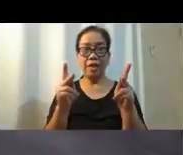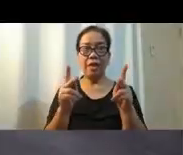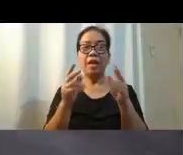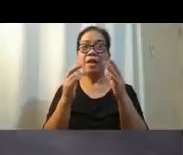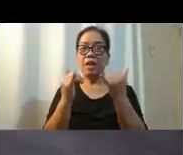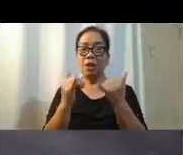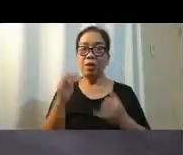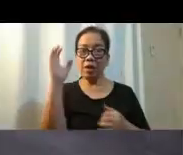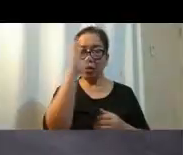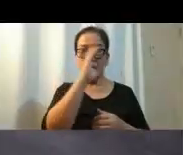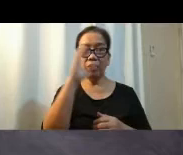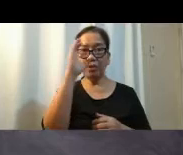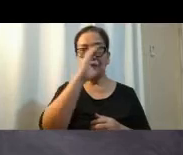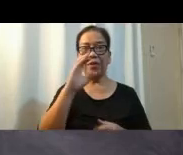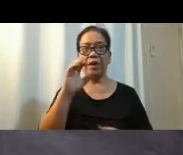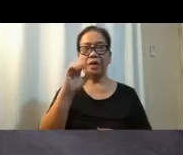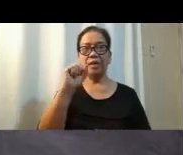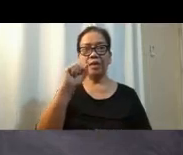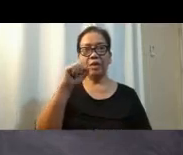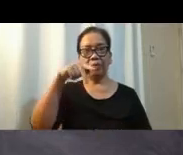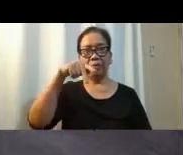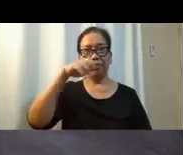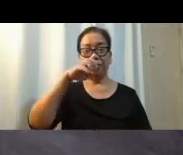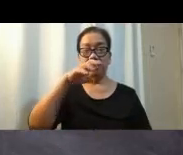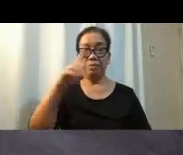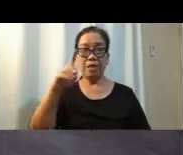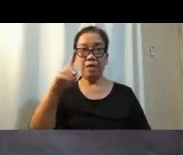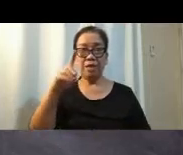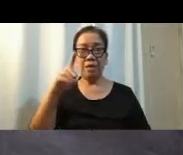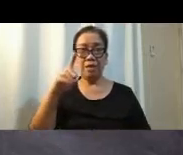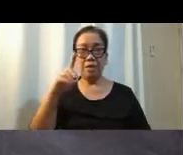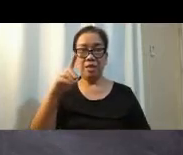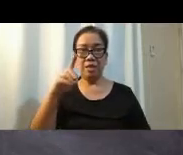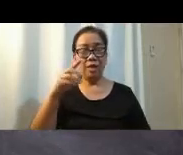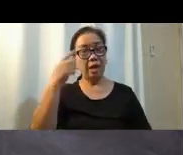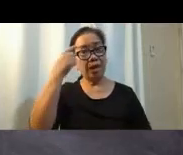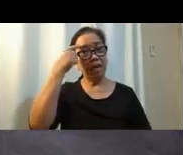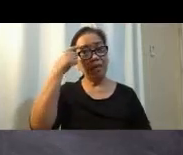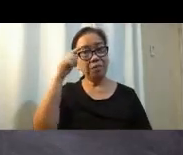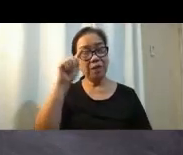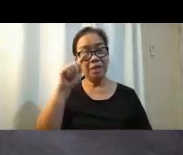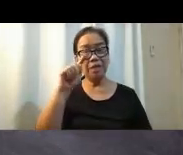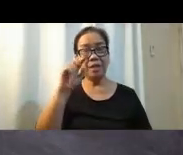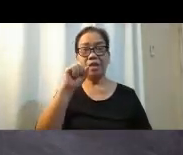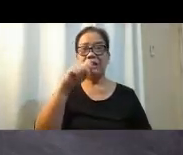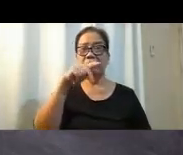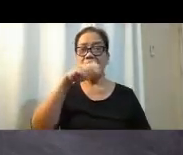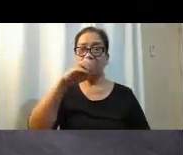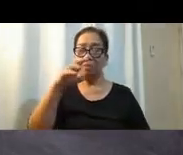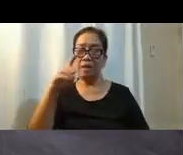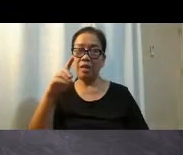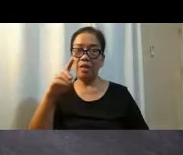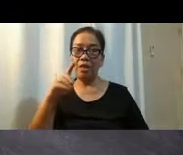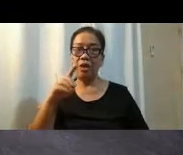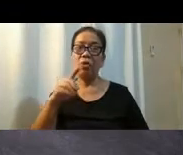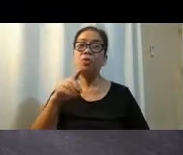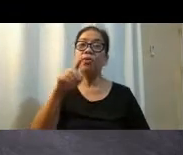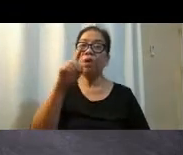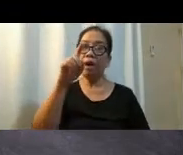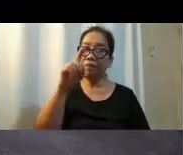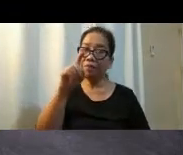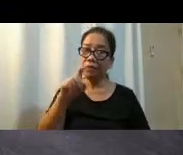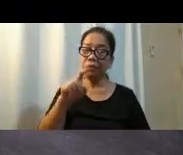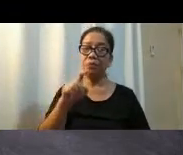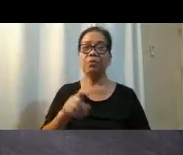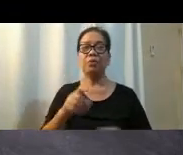Okay, now we are going to find the speed. In finding the speed,